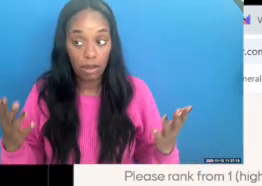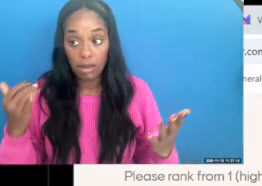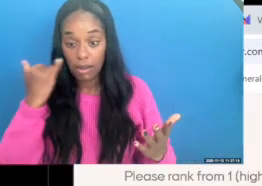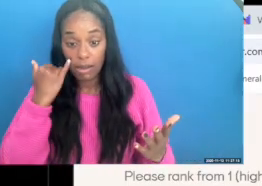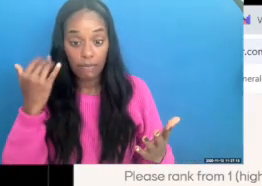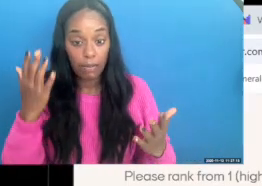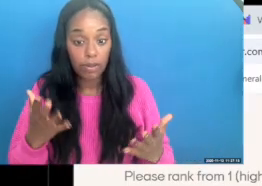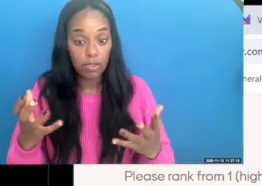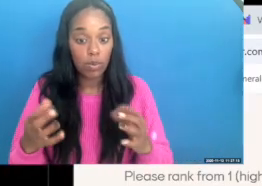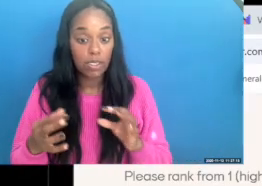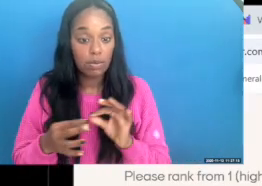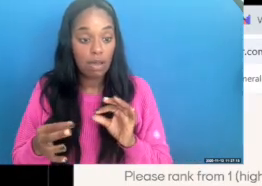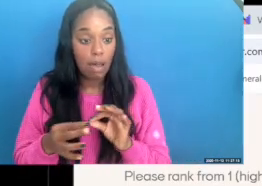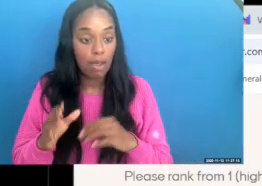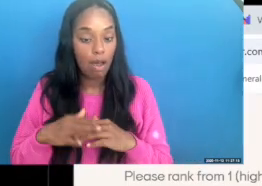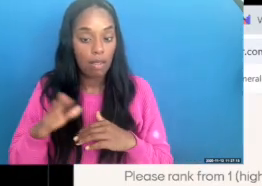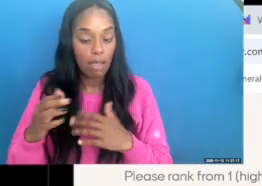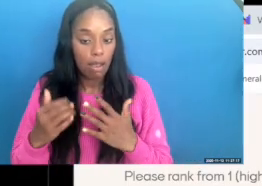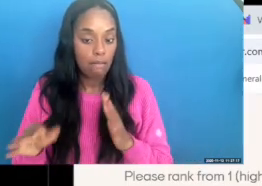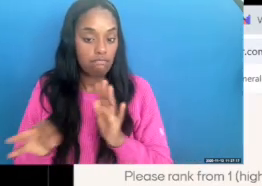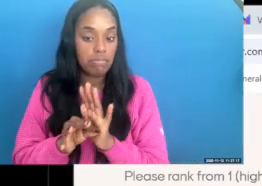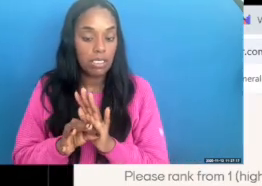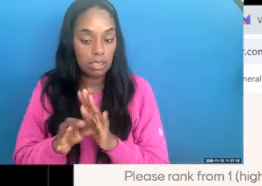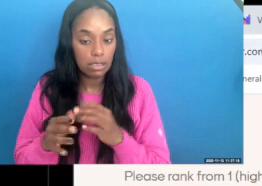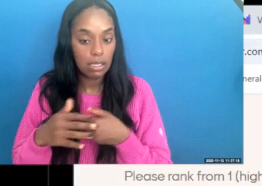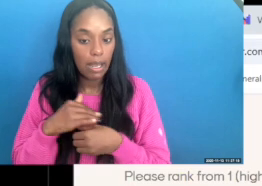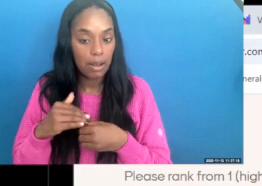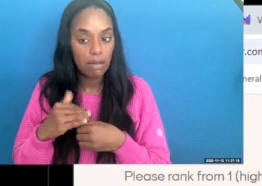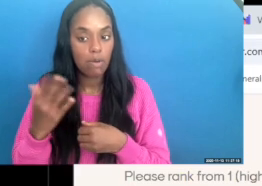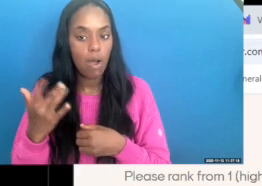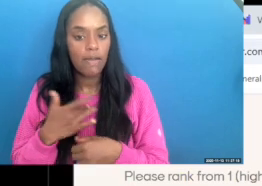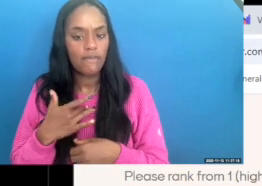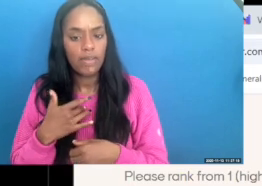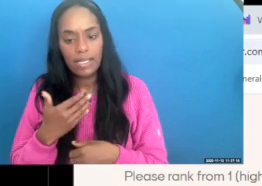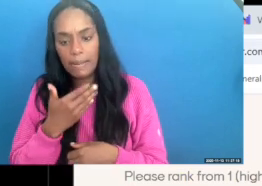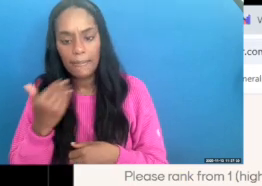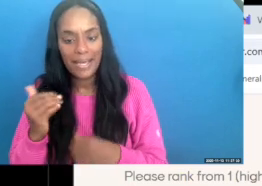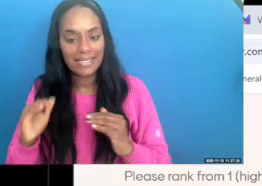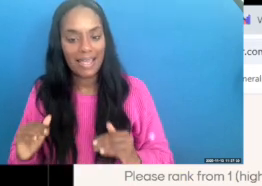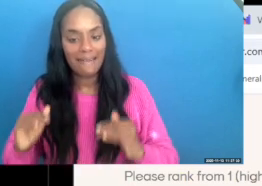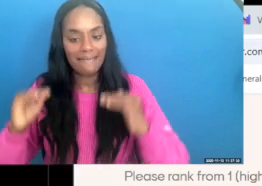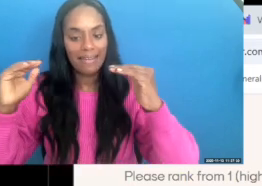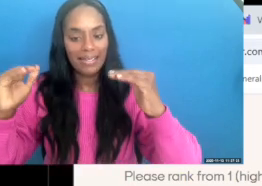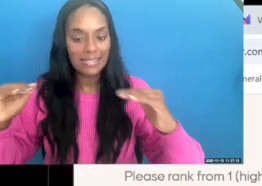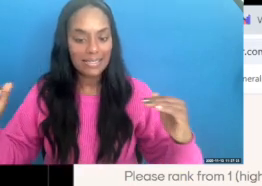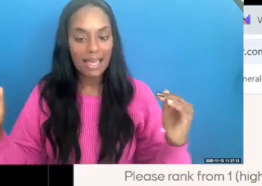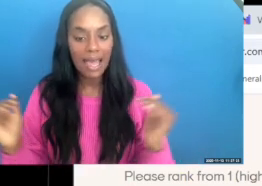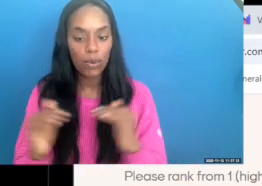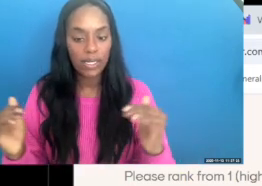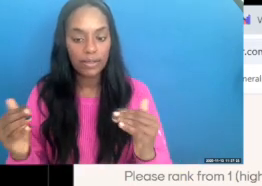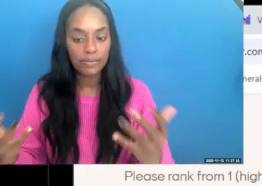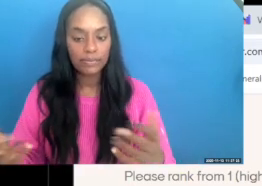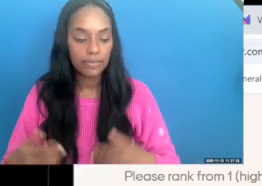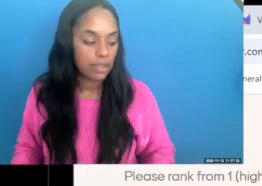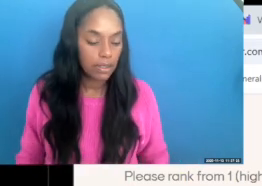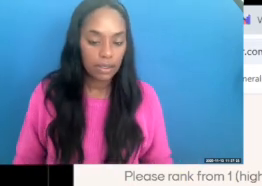So for those in the room, if there's somebody who would like to comment on their chosen priority funding